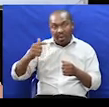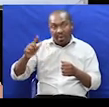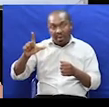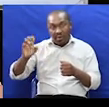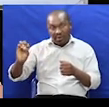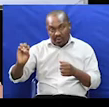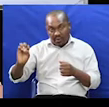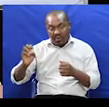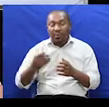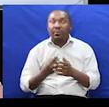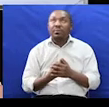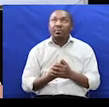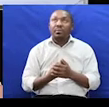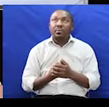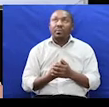And the